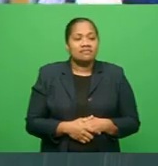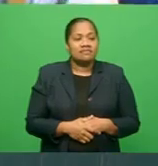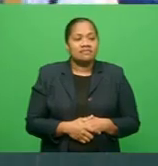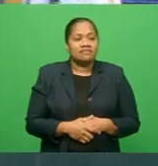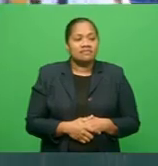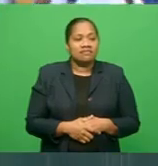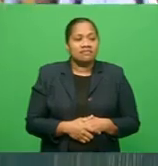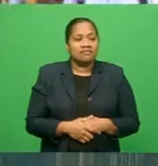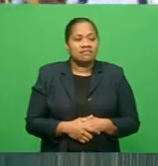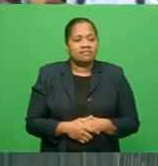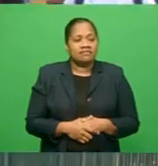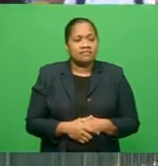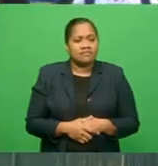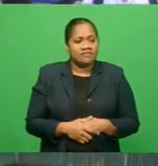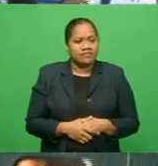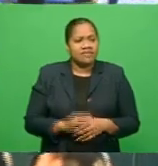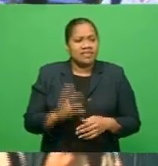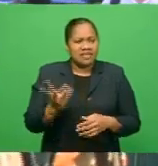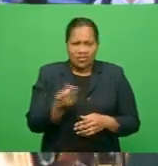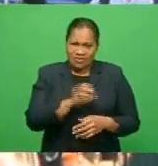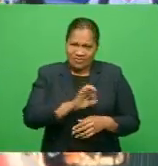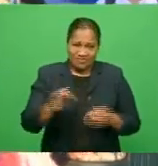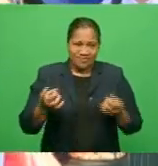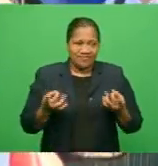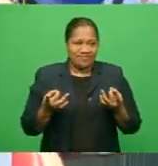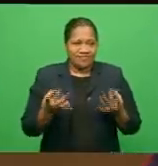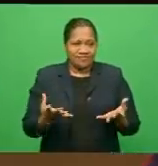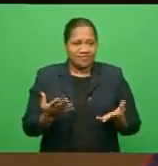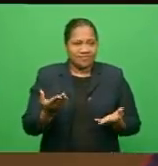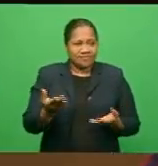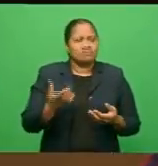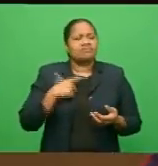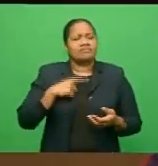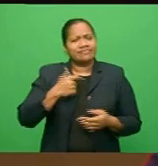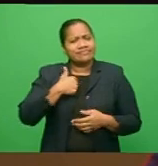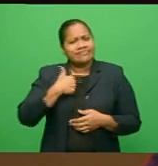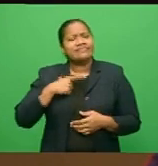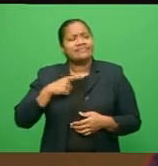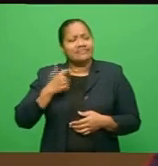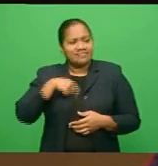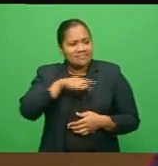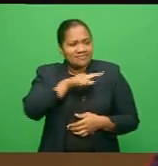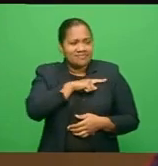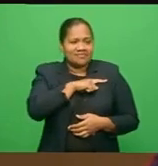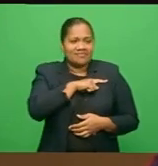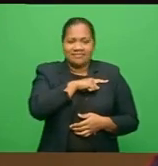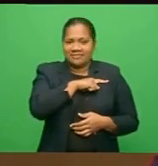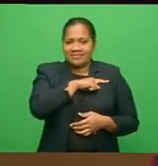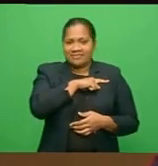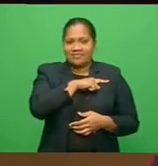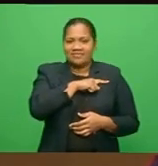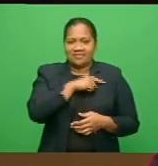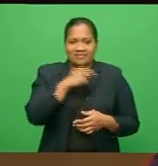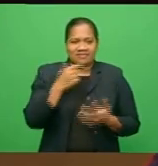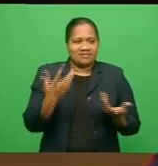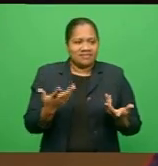come up and say they were not ready for this. Why me? Why us? He's the breadwinner,